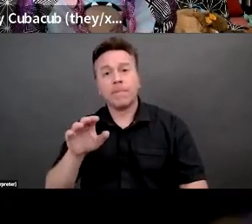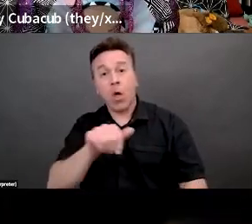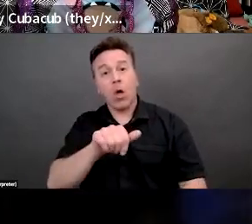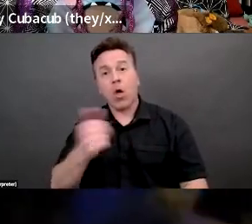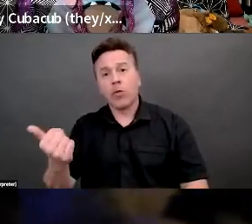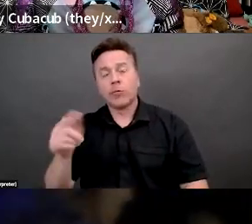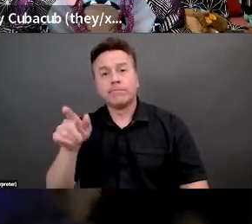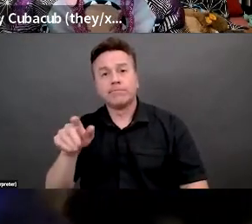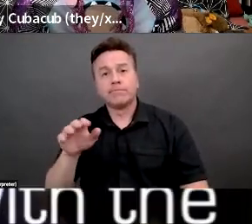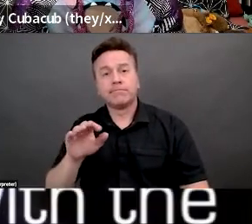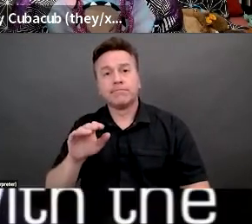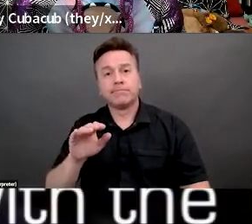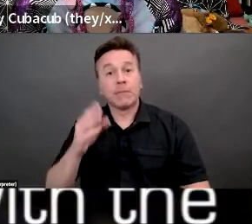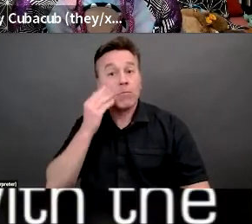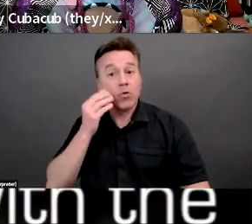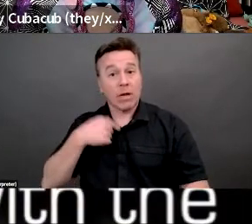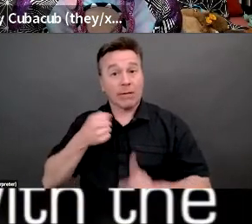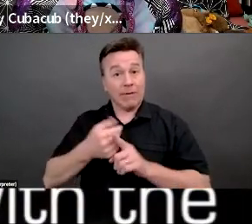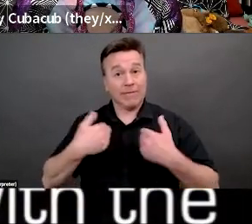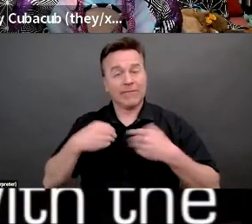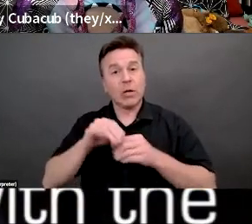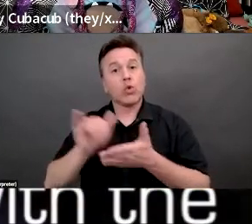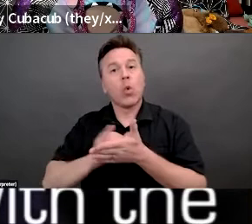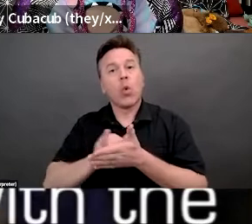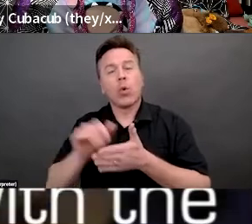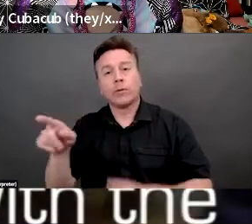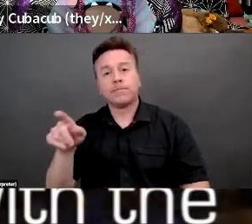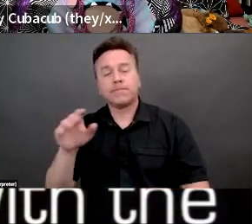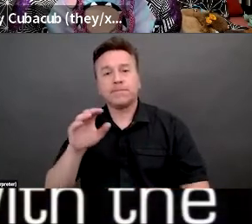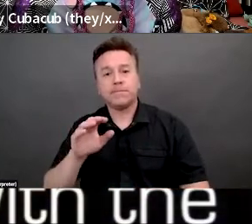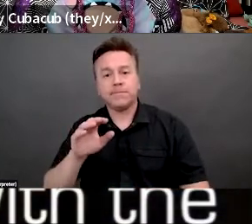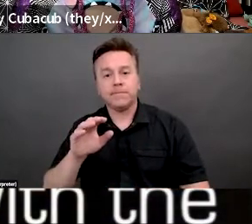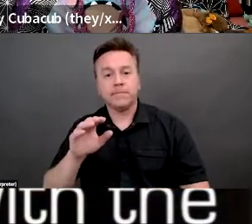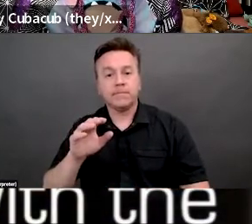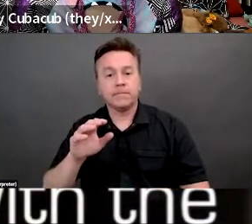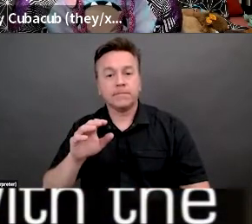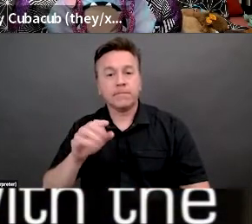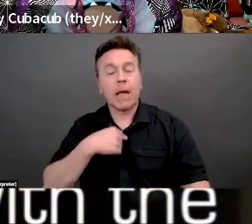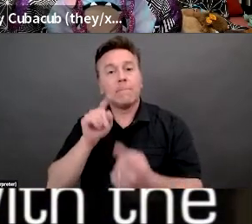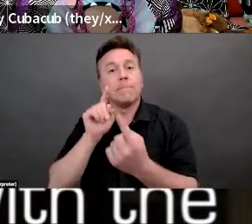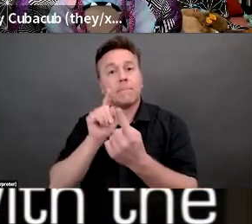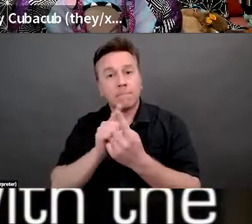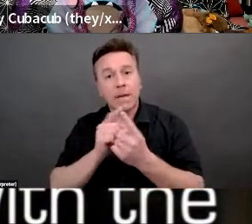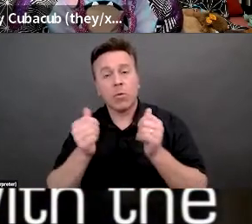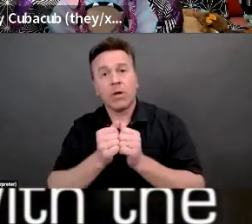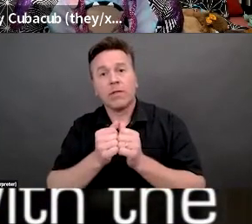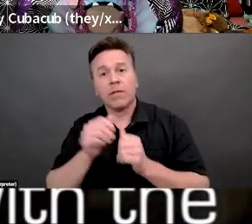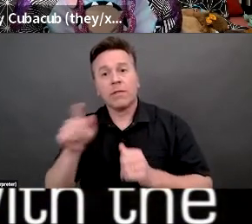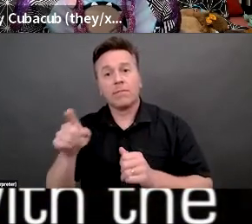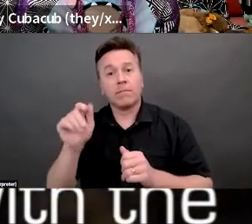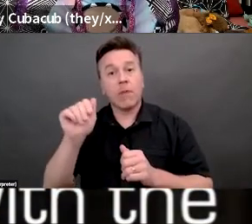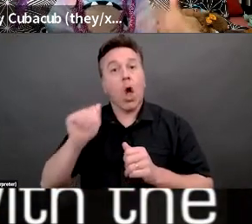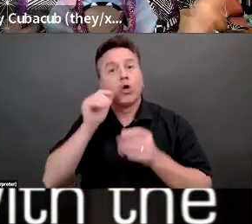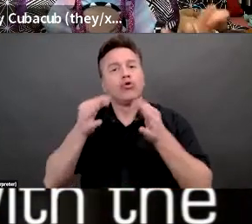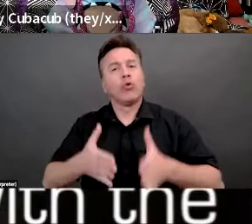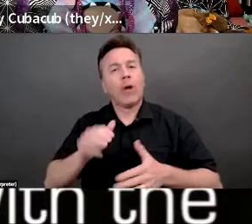another experience I had in New York, where I met with a audio